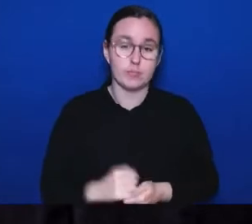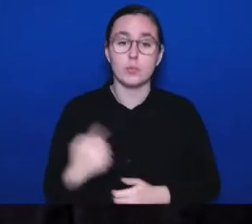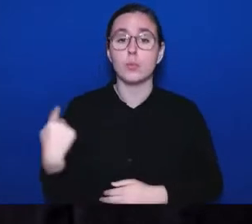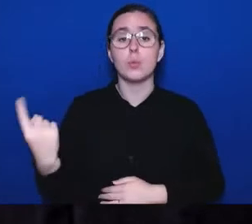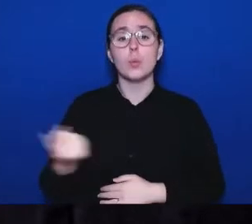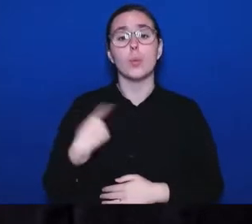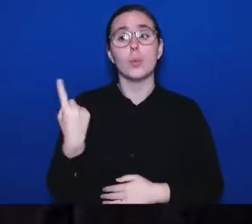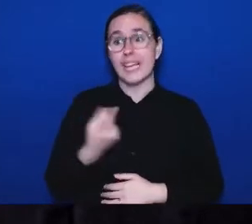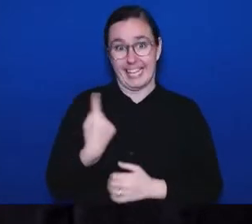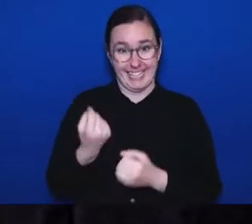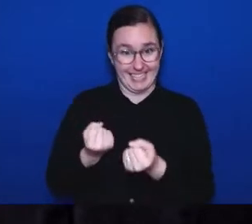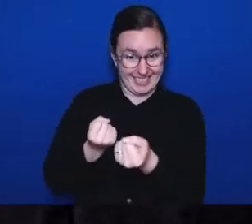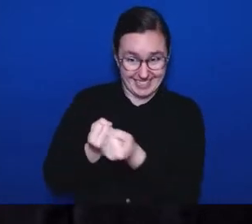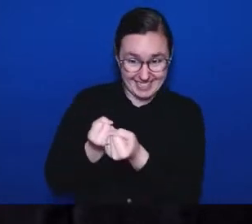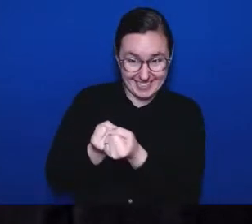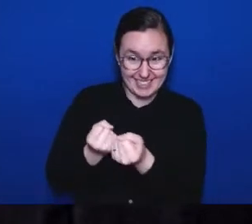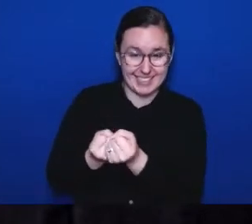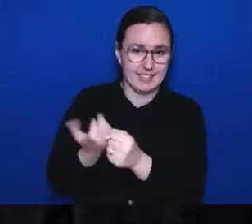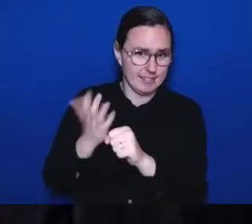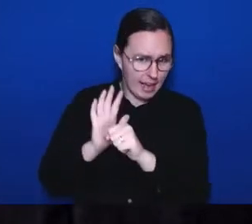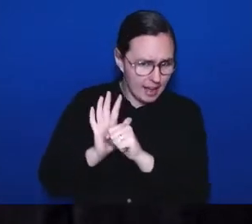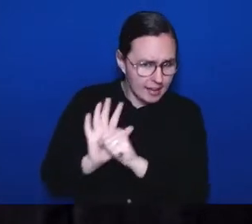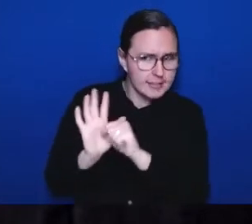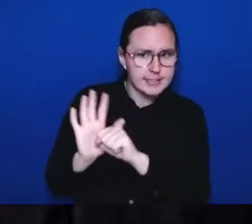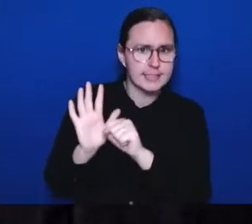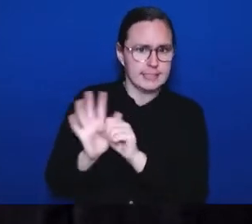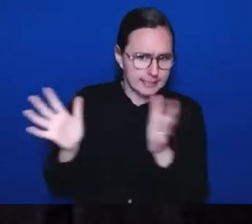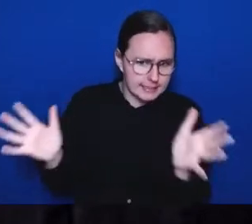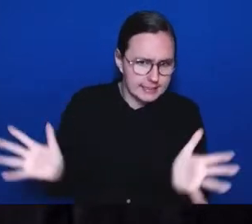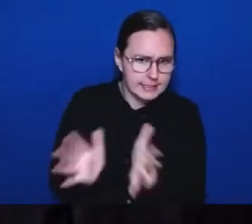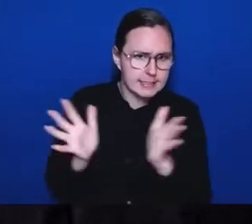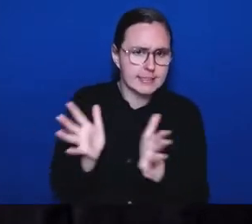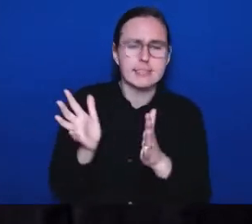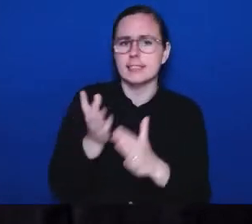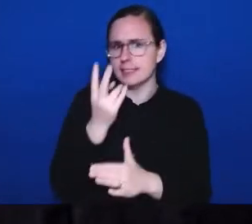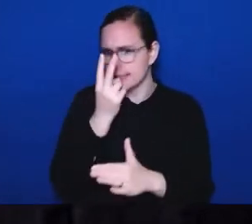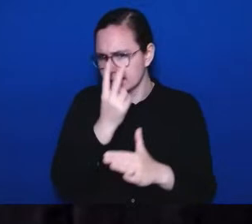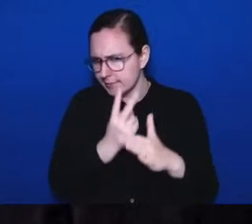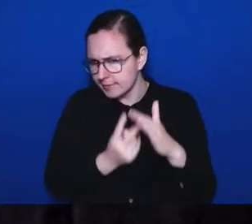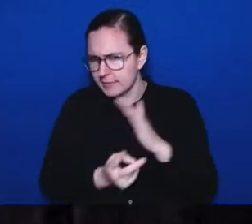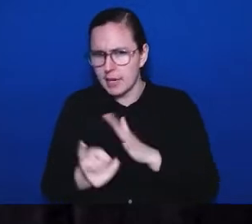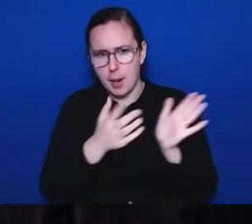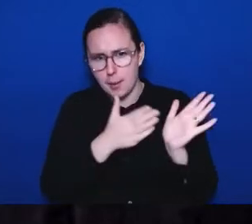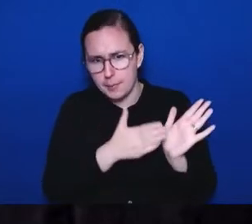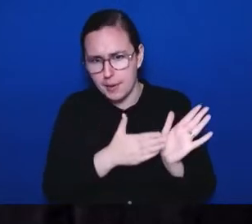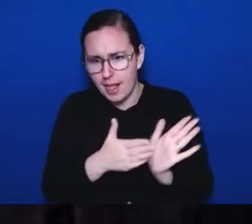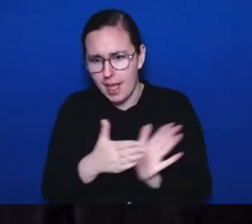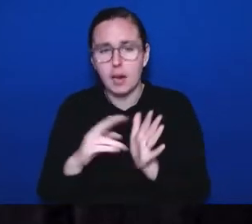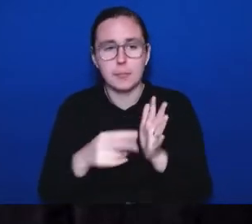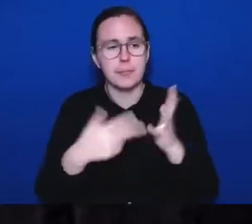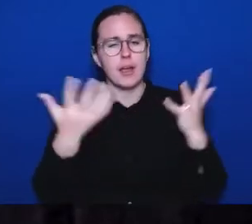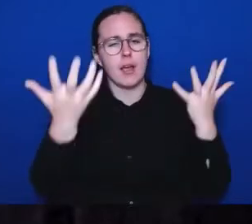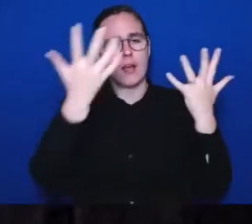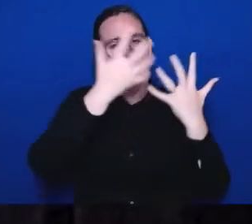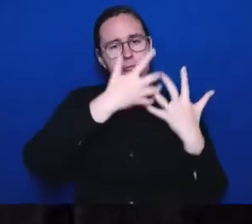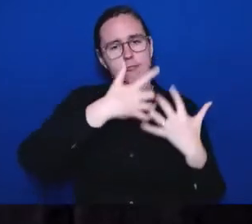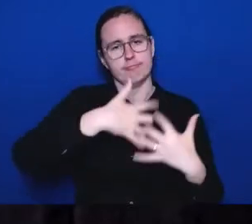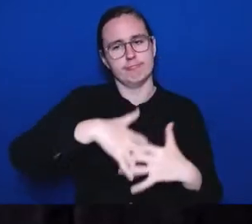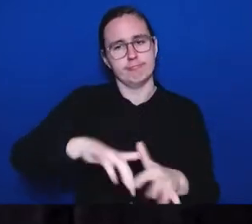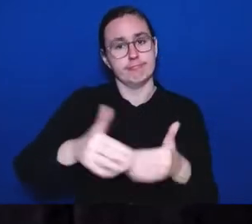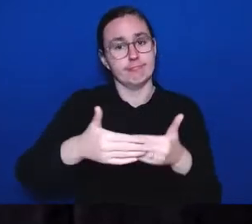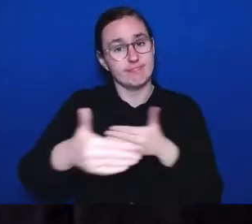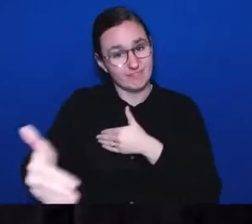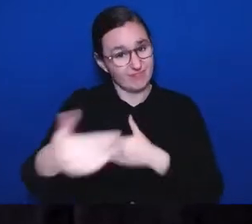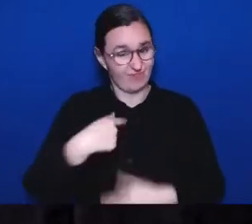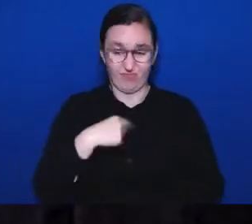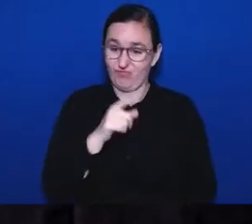And we can do that and build that out with confidence. And I'm very proud of that. And we've got to continue to build that out. It's been a challenge,